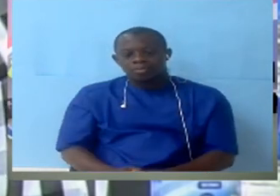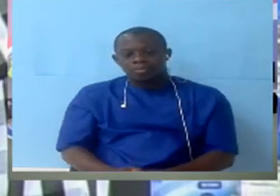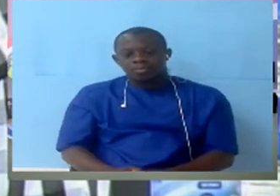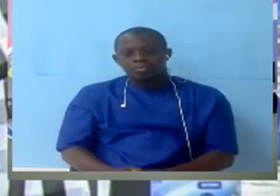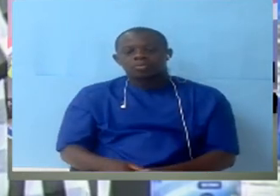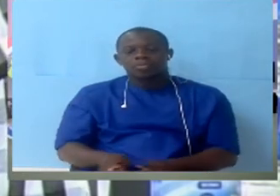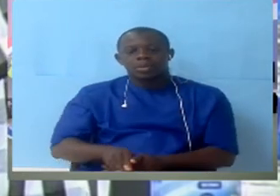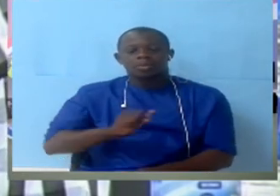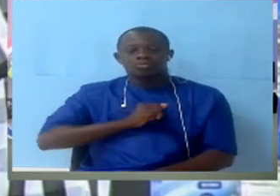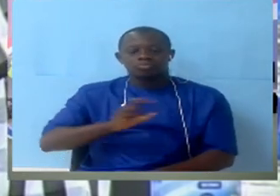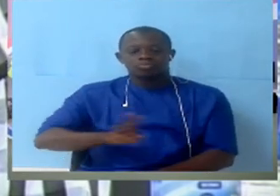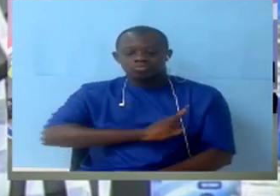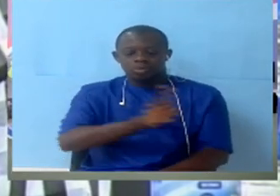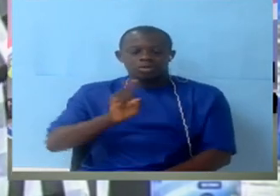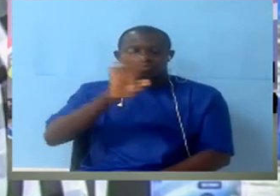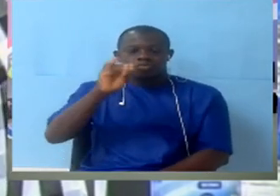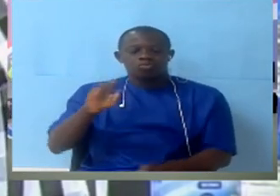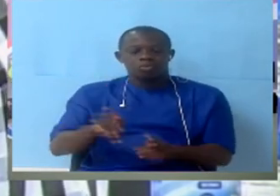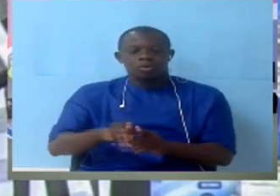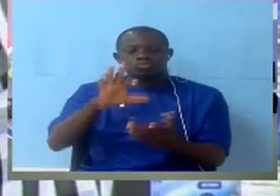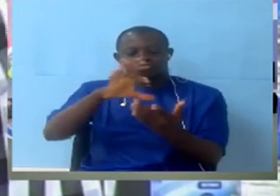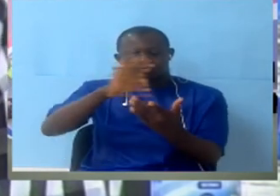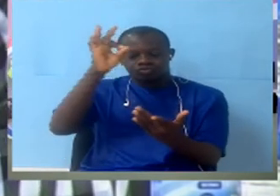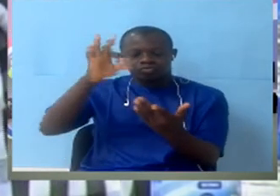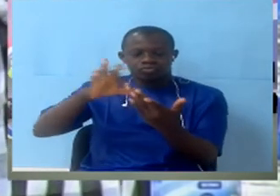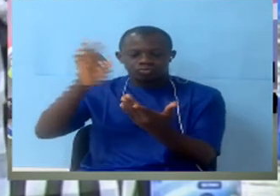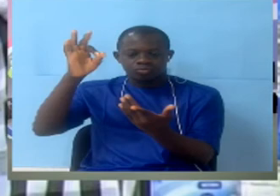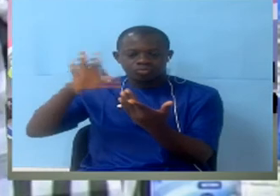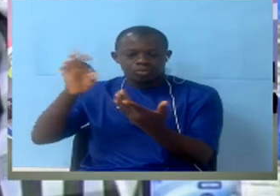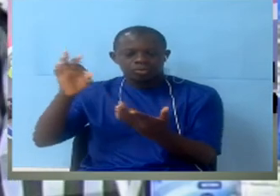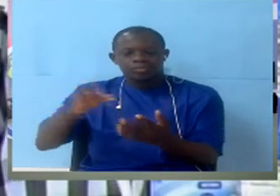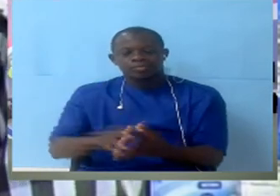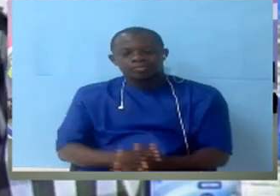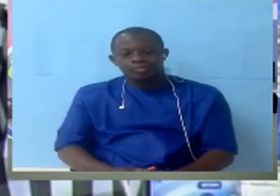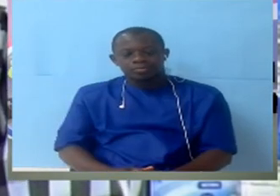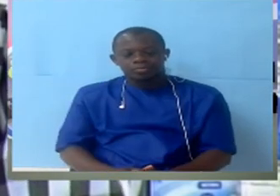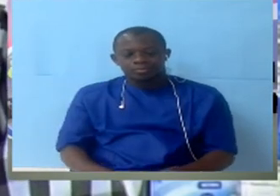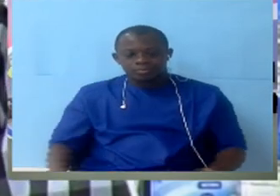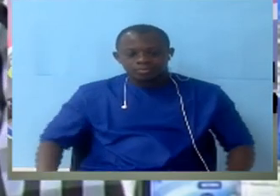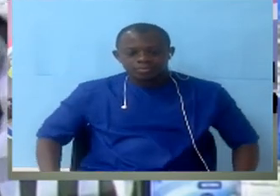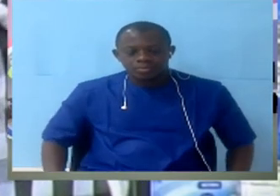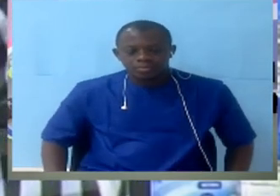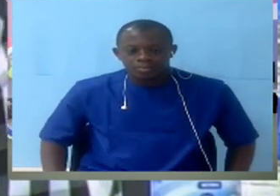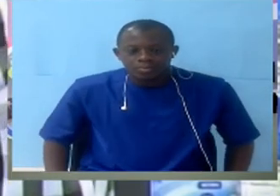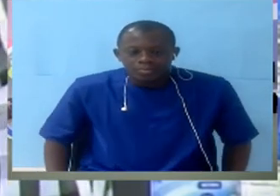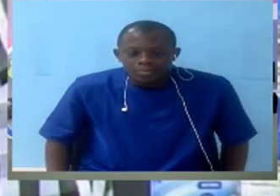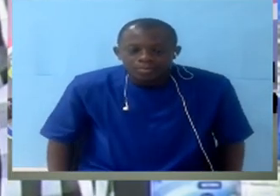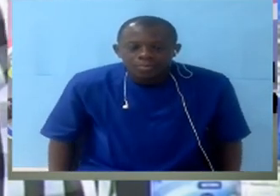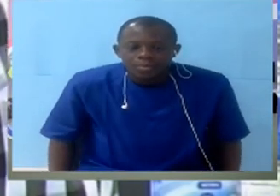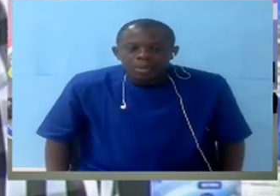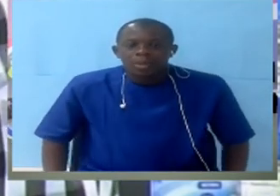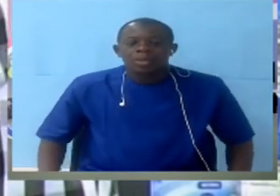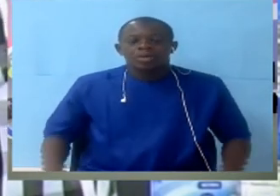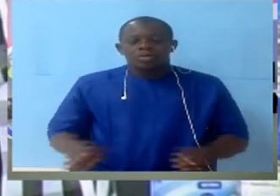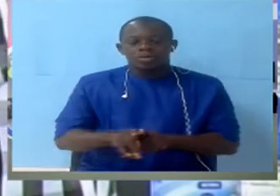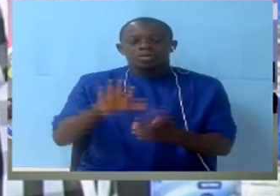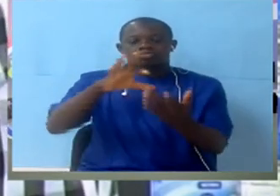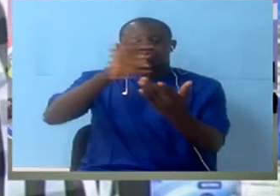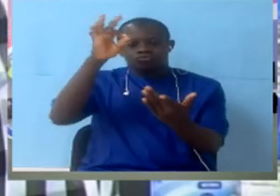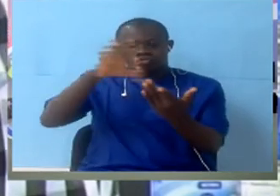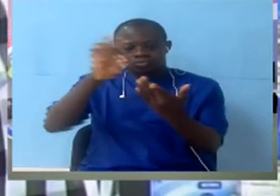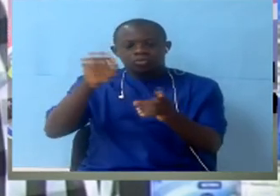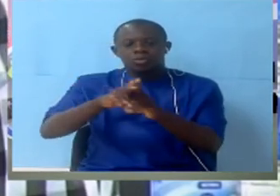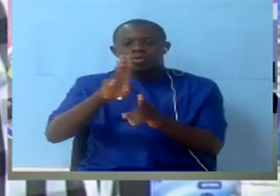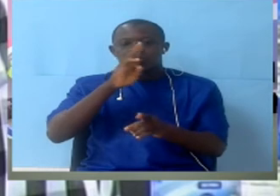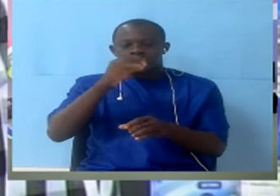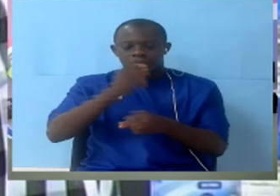promote. The pick and choose. Ita miyala ngo ila ko diata muni ila ko ni na ita ko diata ye promote. They pick and choose those who are going